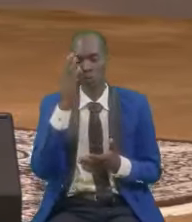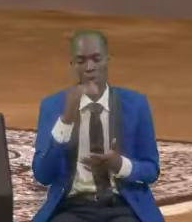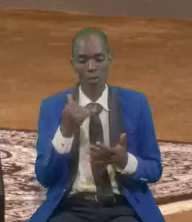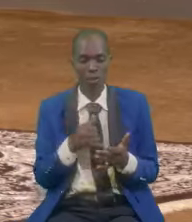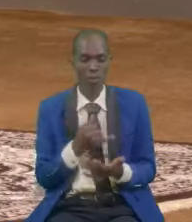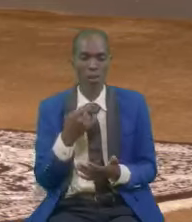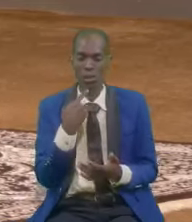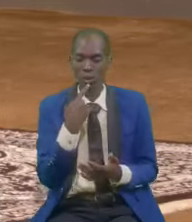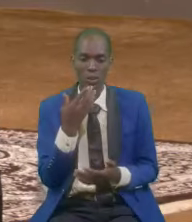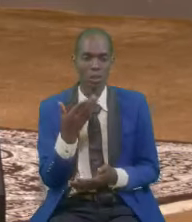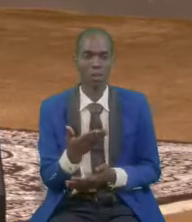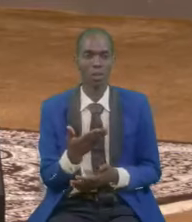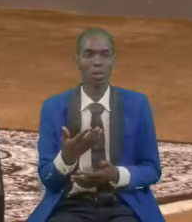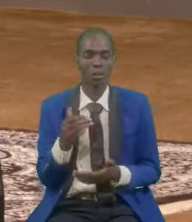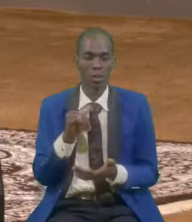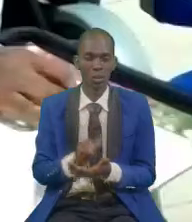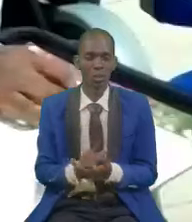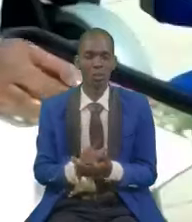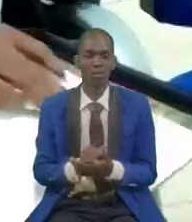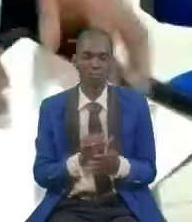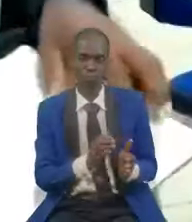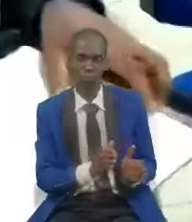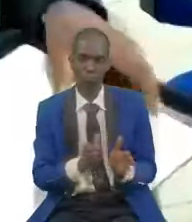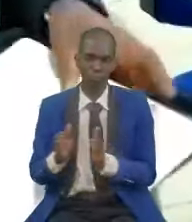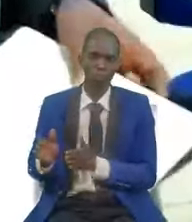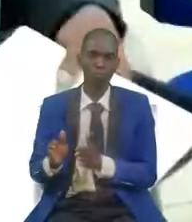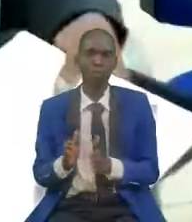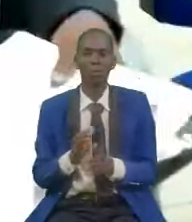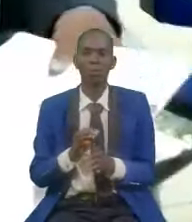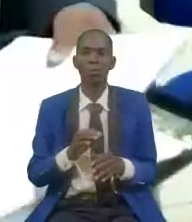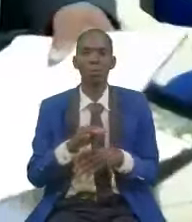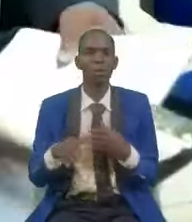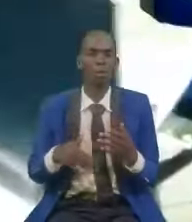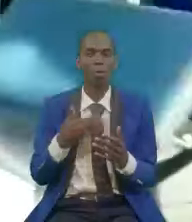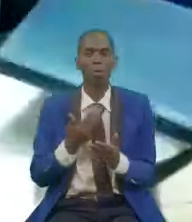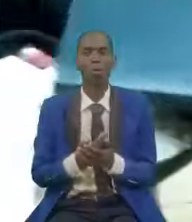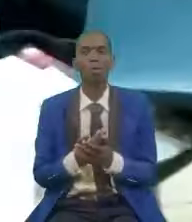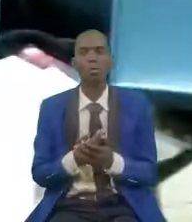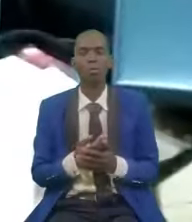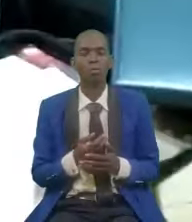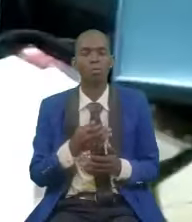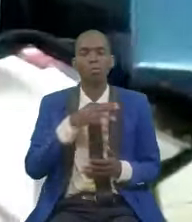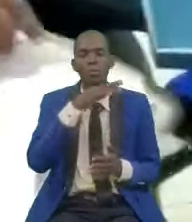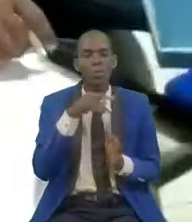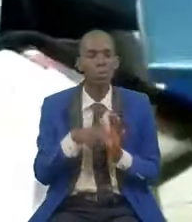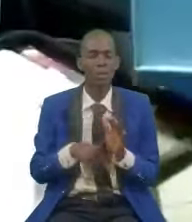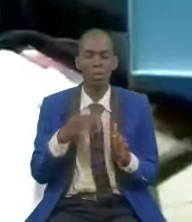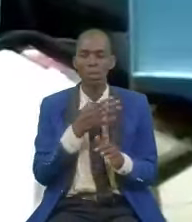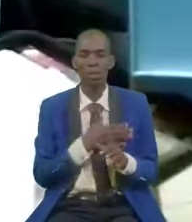says, wherefore lay apart all filthiness and superfluity